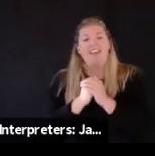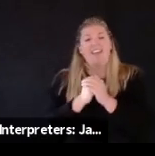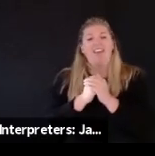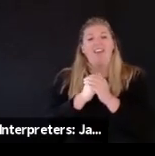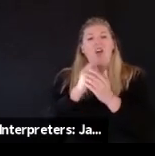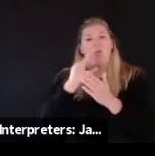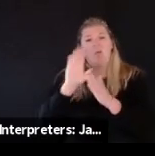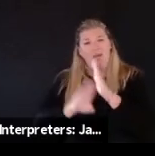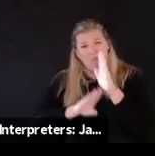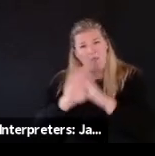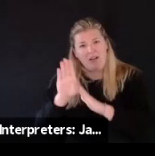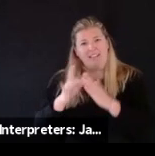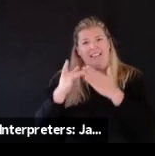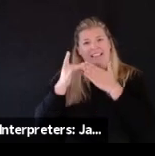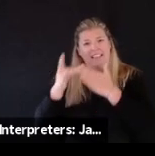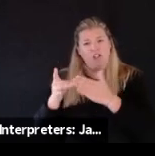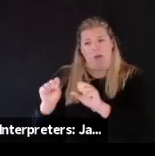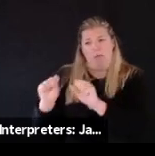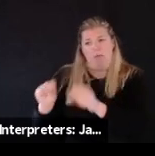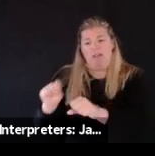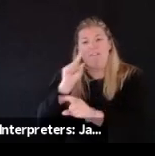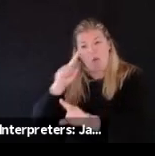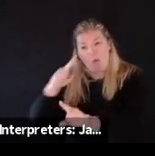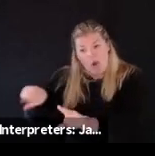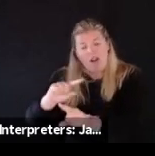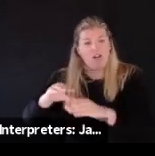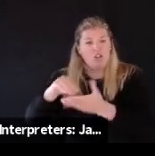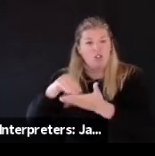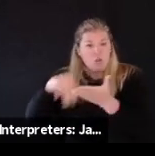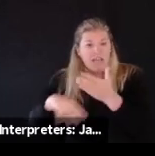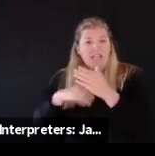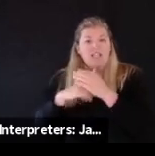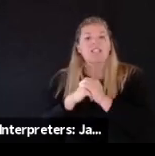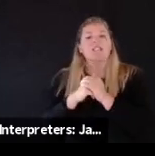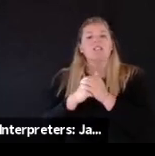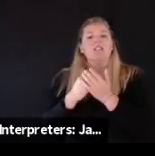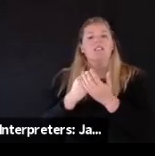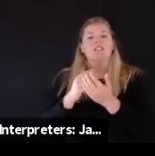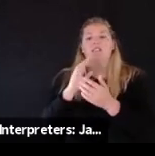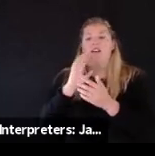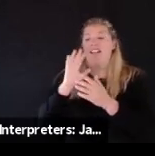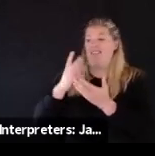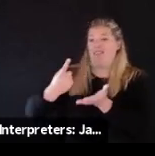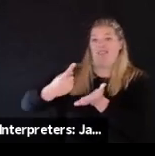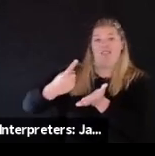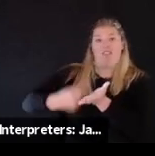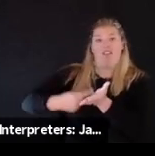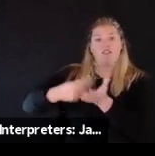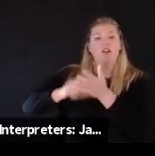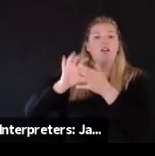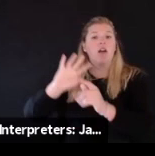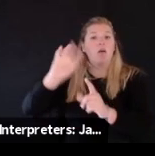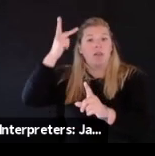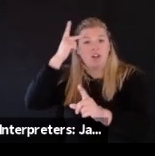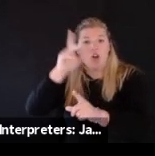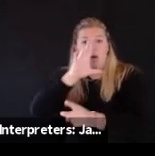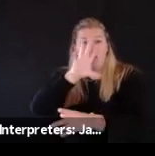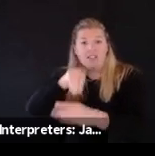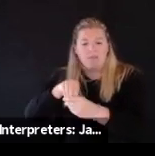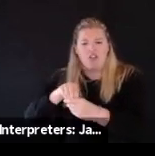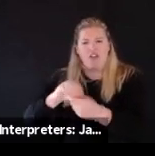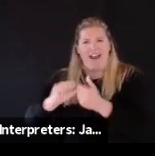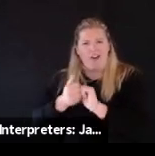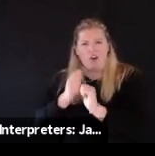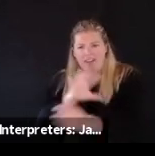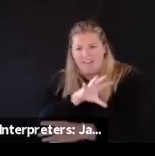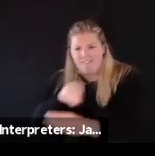leadership capacity of our students, that we are incorporating the conversations for political participation and the need